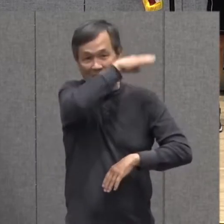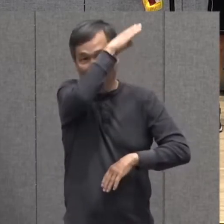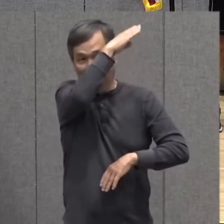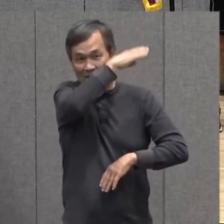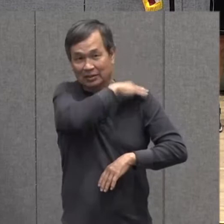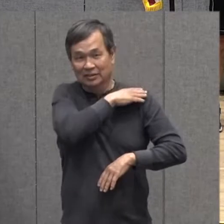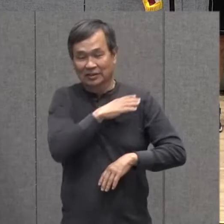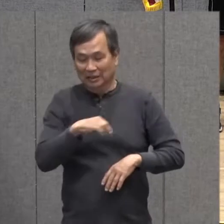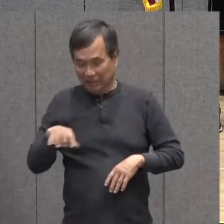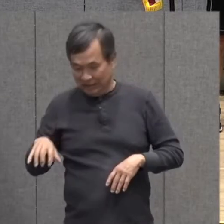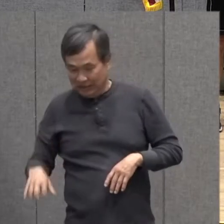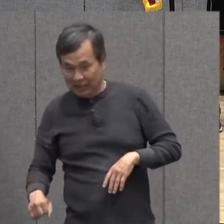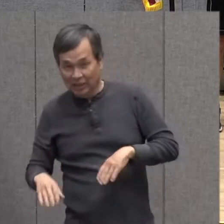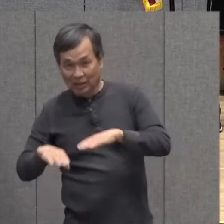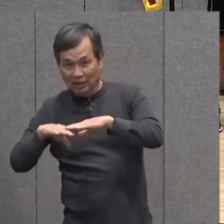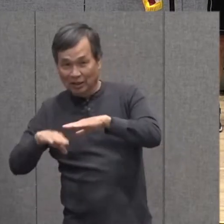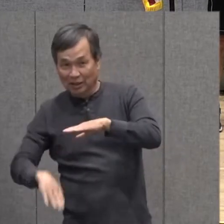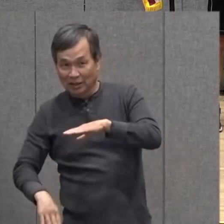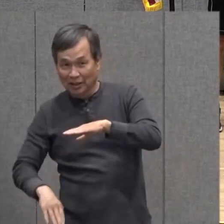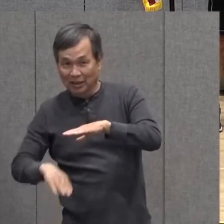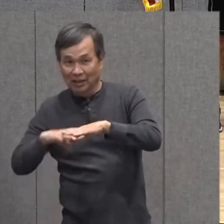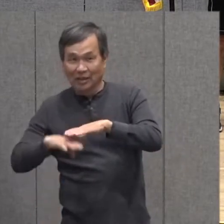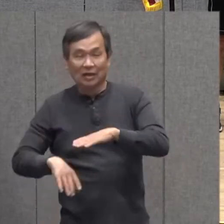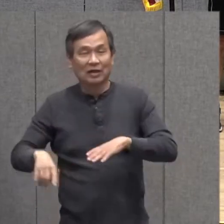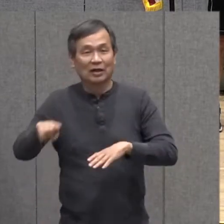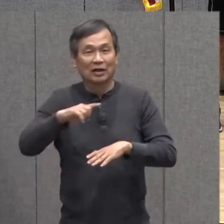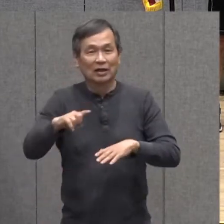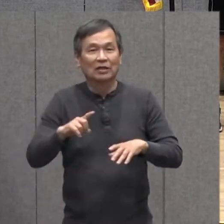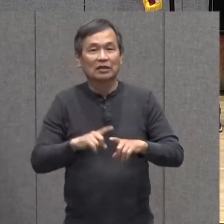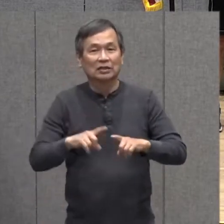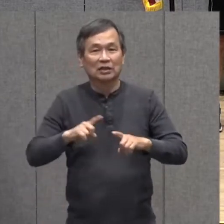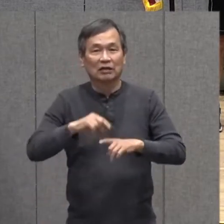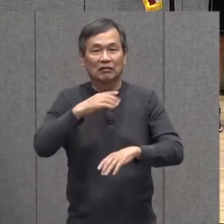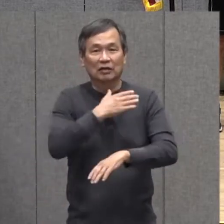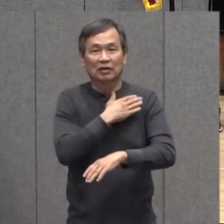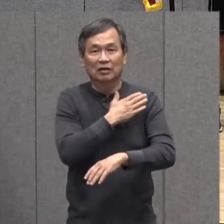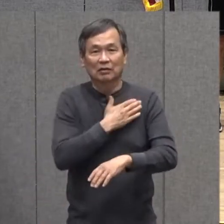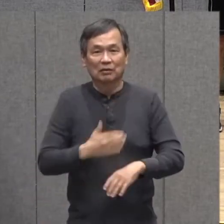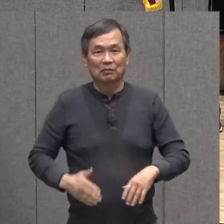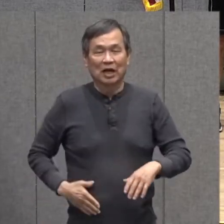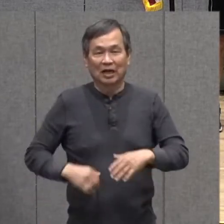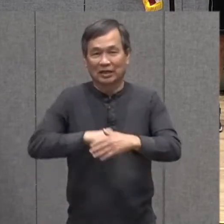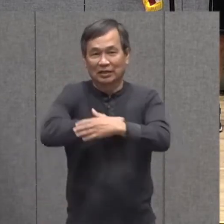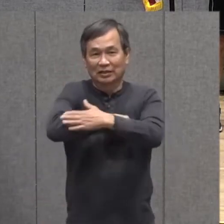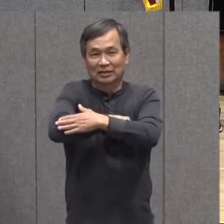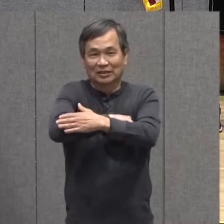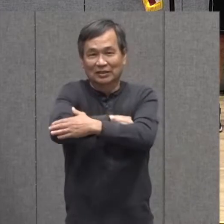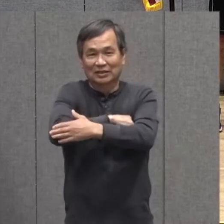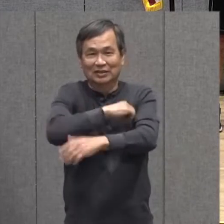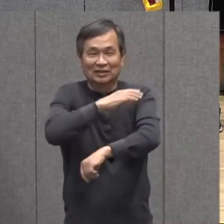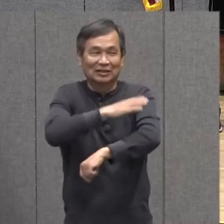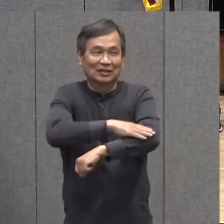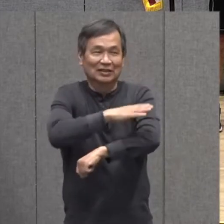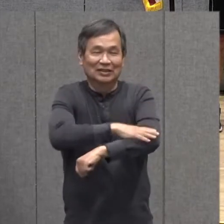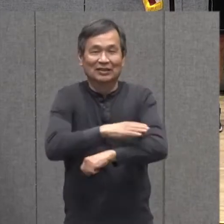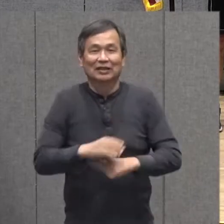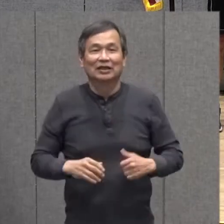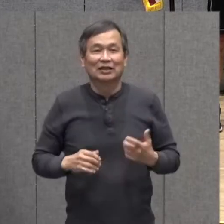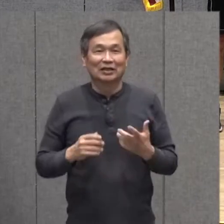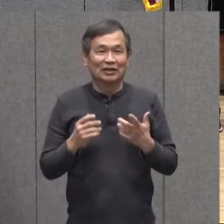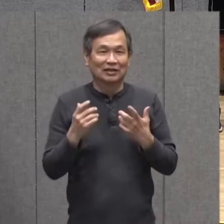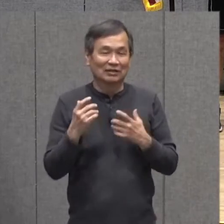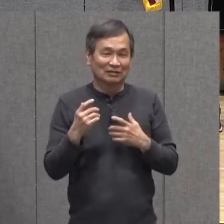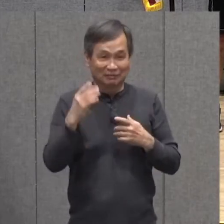body parts, and doing some different throwing and catching challenges. También tiramos a niveles altos, a niveles